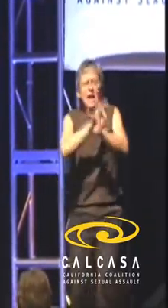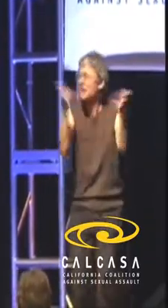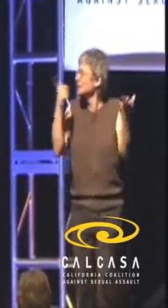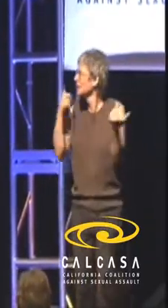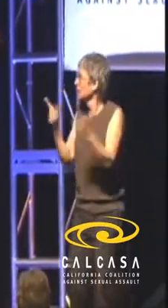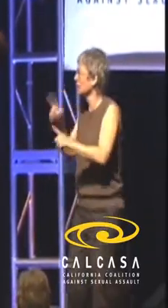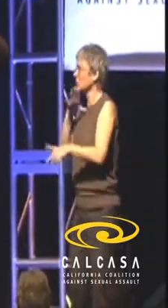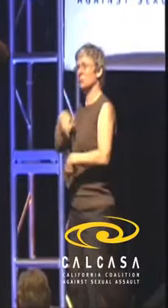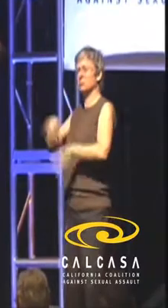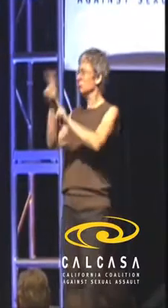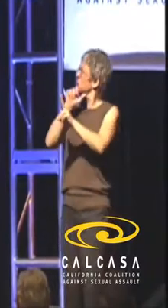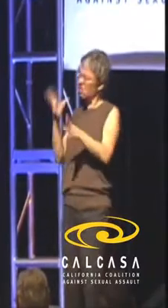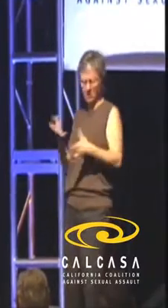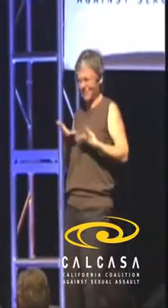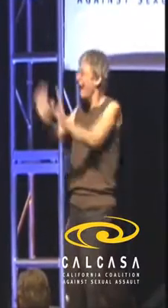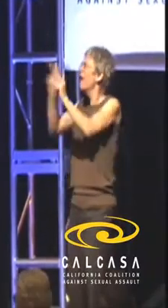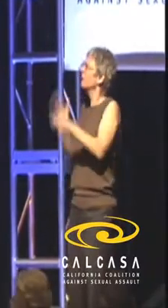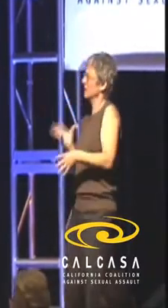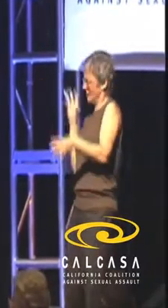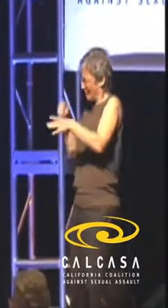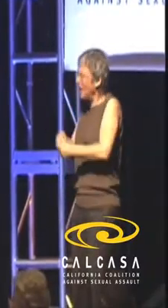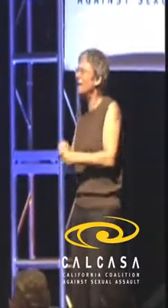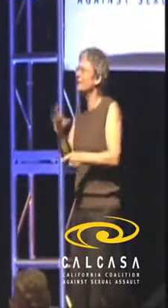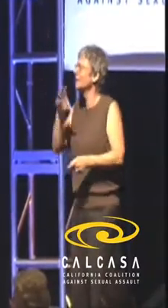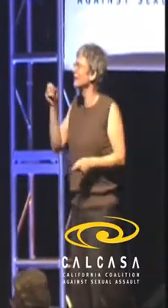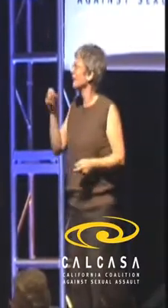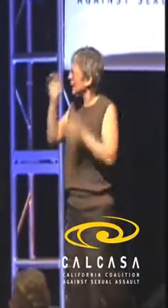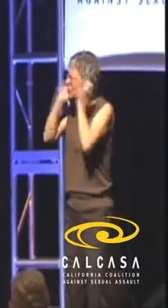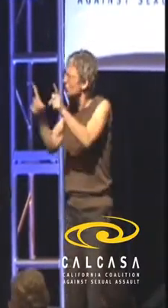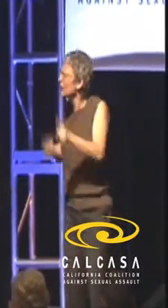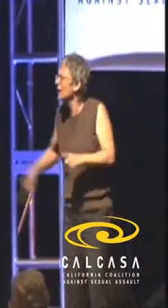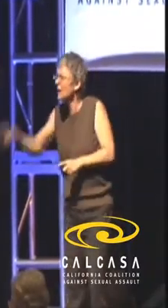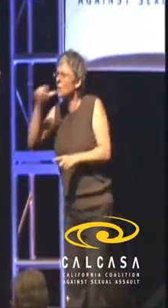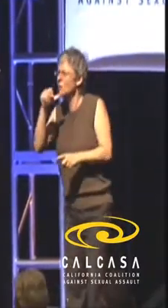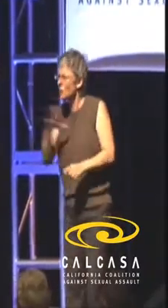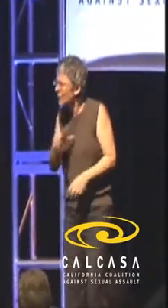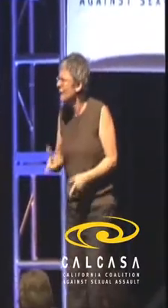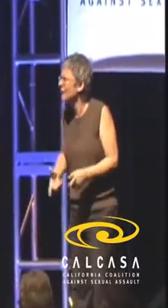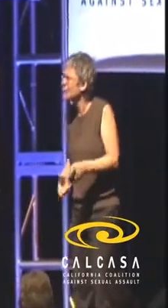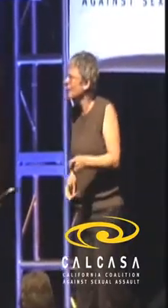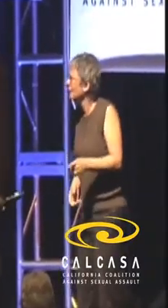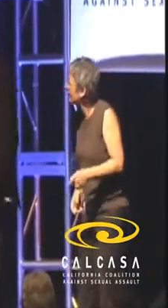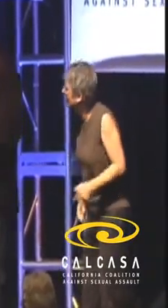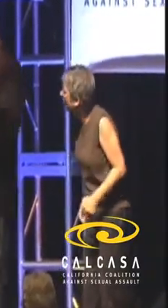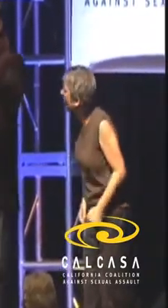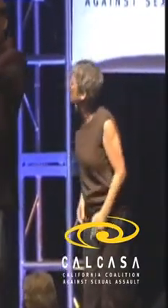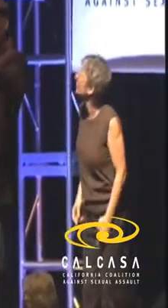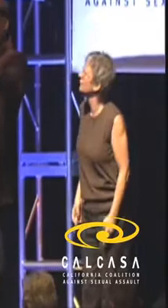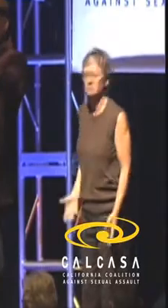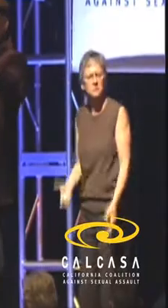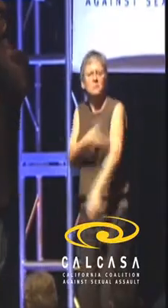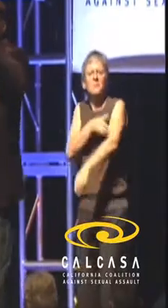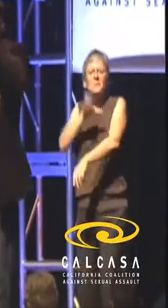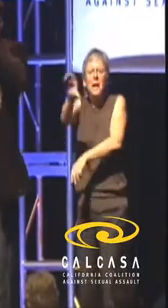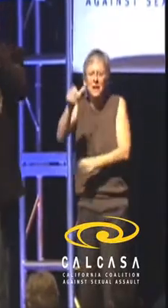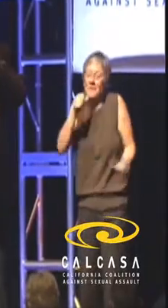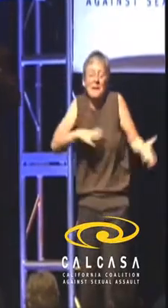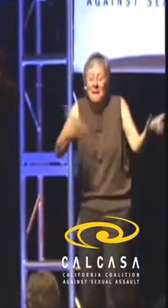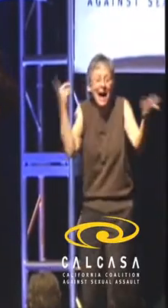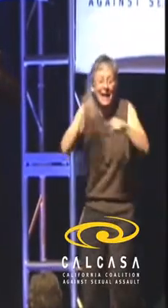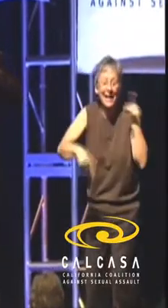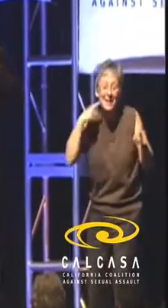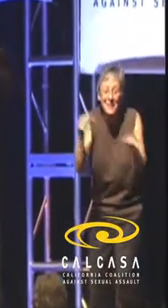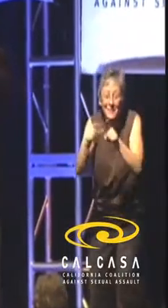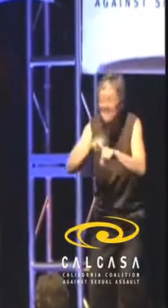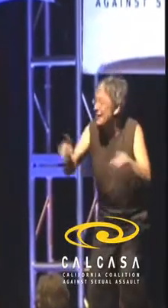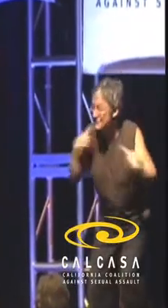everybody, let's get involved Eliminating violence to women and families Ladies, let's get involved It's a call